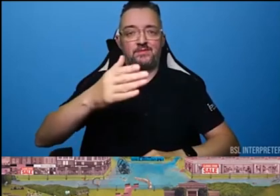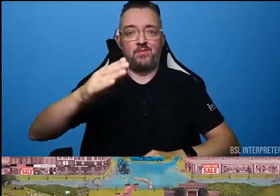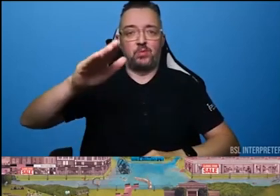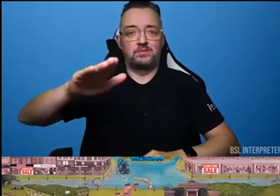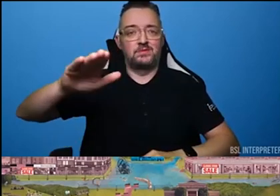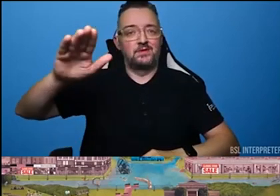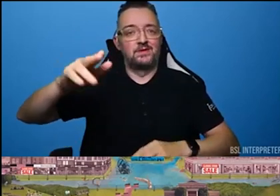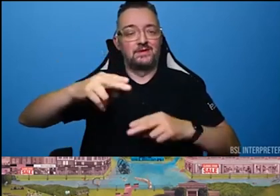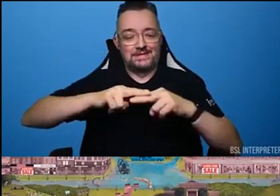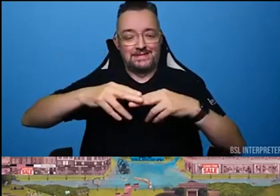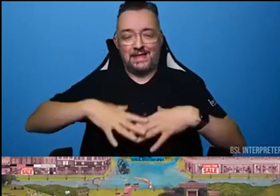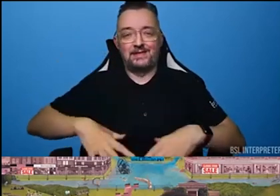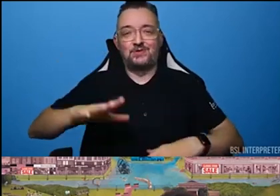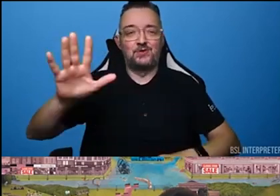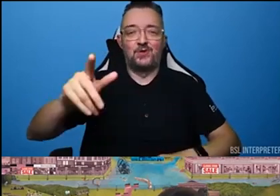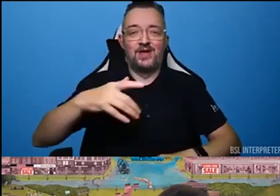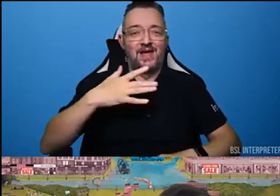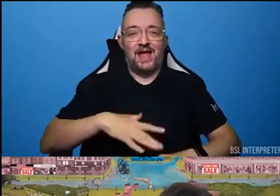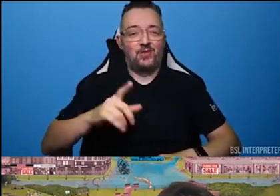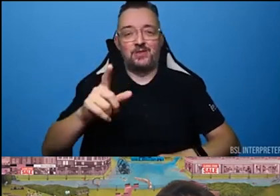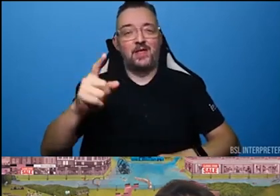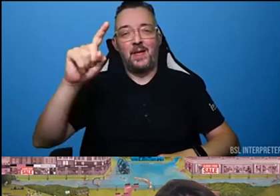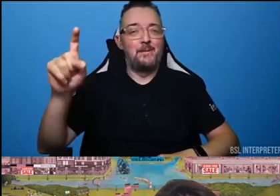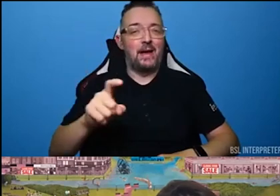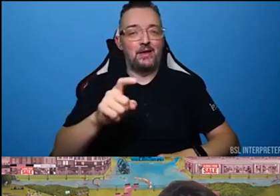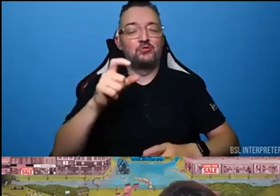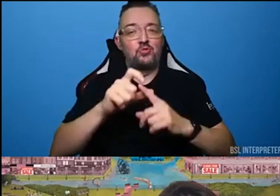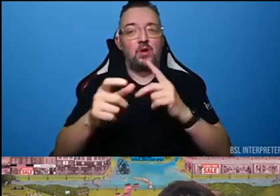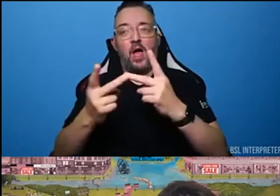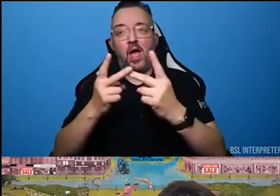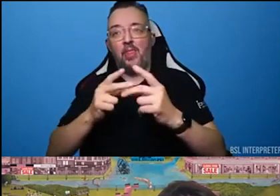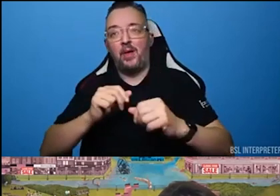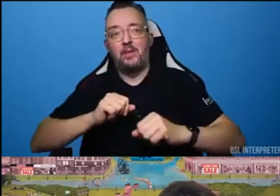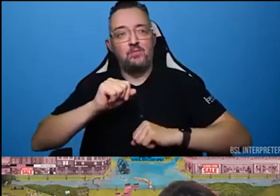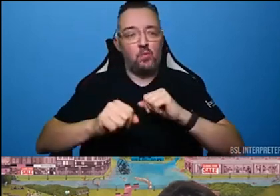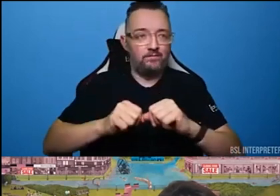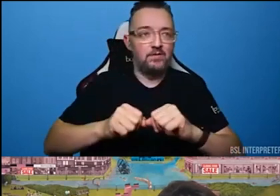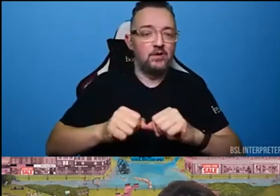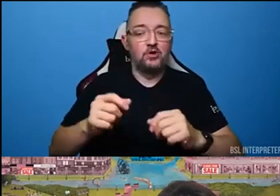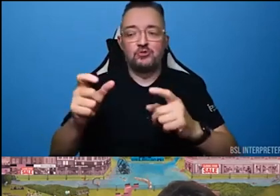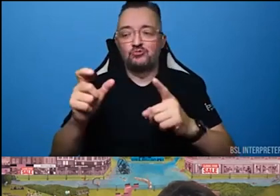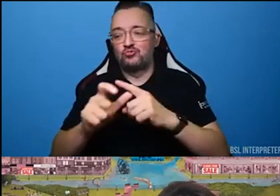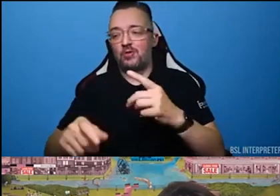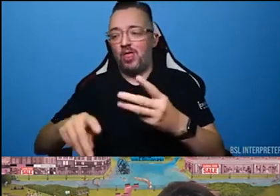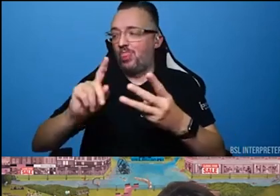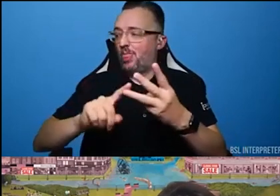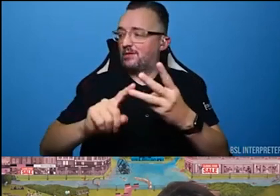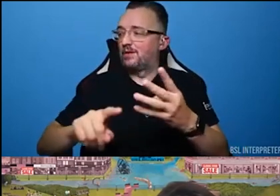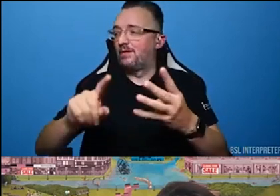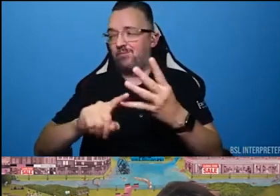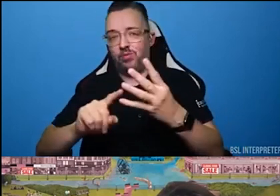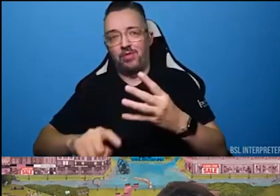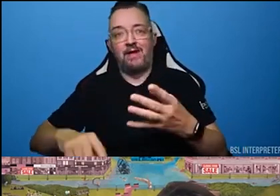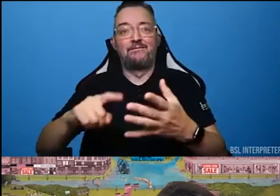space. They come back, no, I don't want to do that. And they come back, do another move. And they come back the third, fourth and fifth time